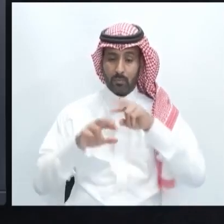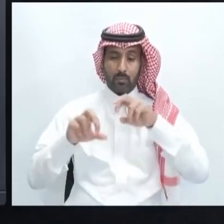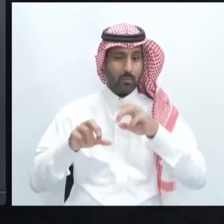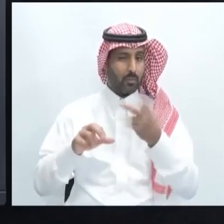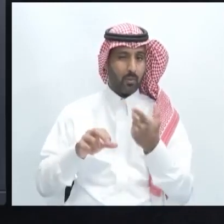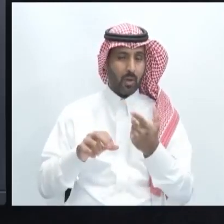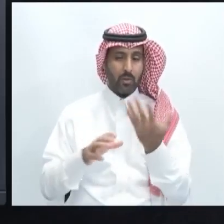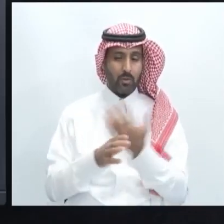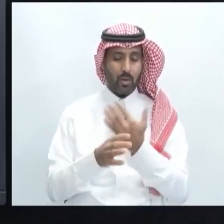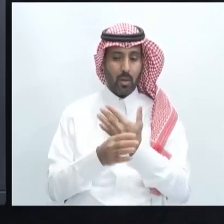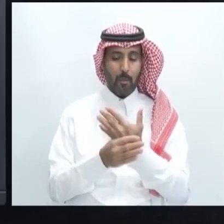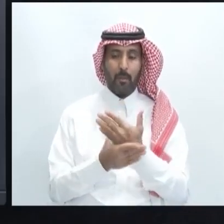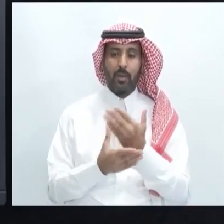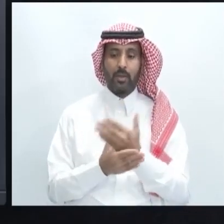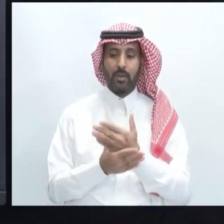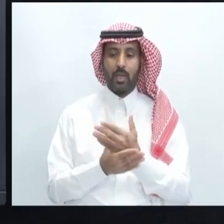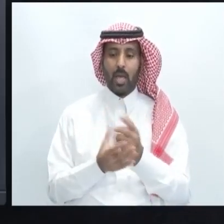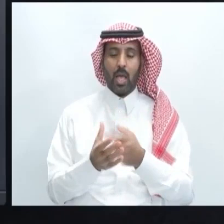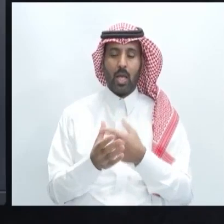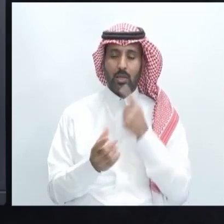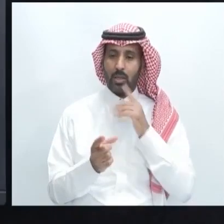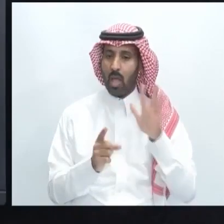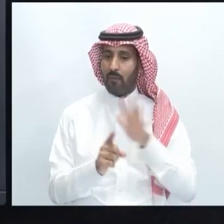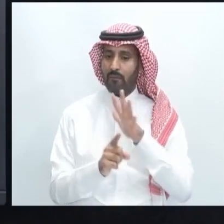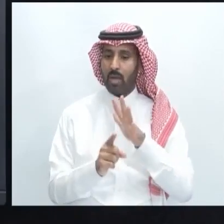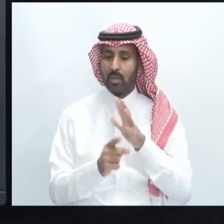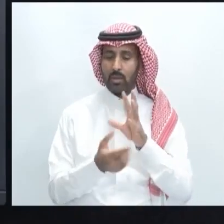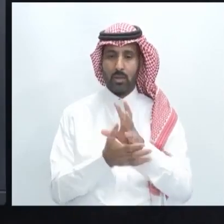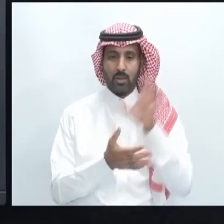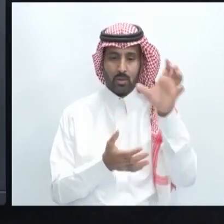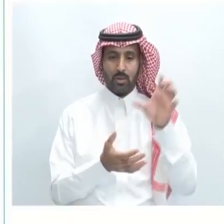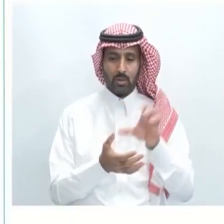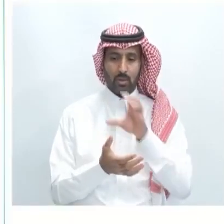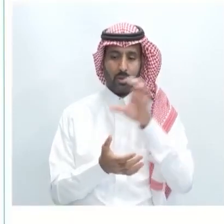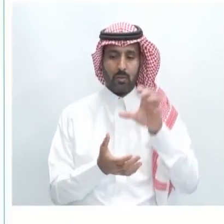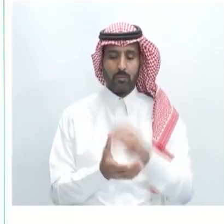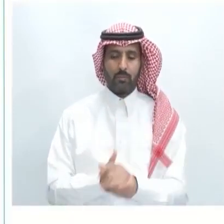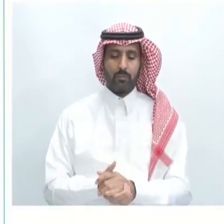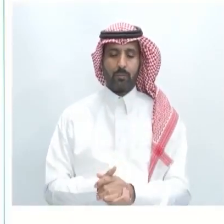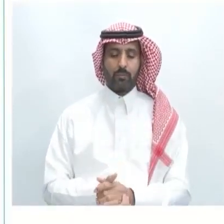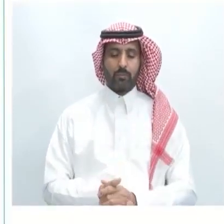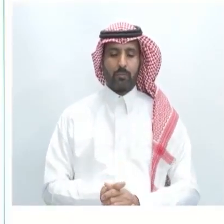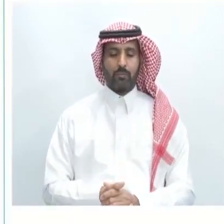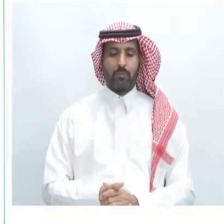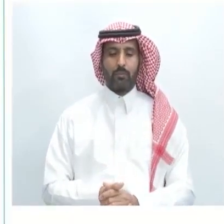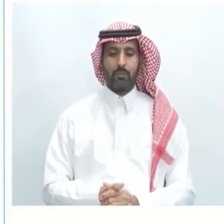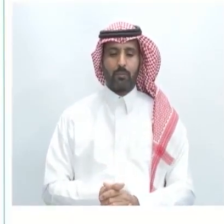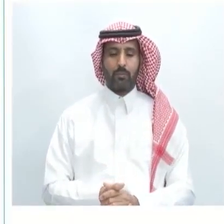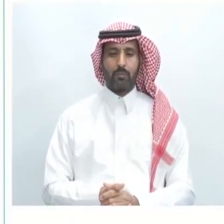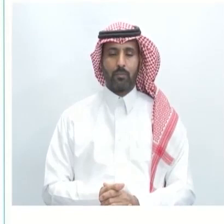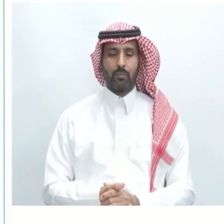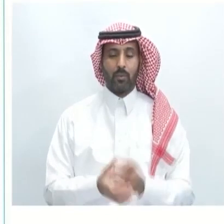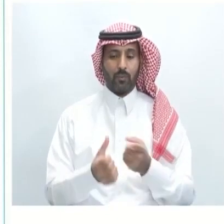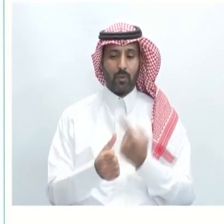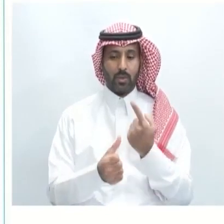and effect, just as an example, and fill the chart with a cause and effect. So the